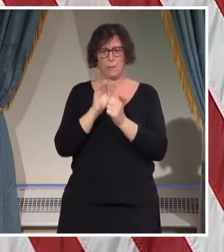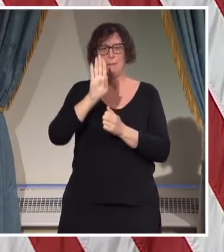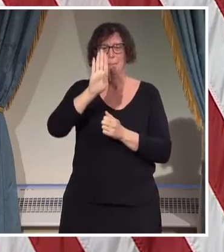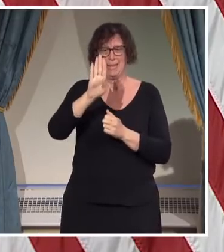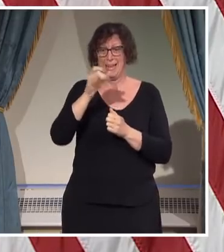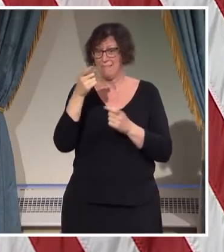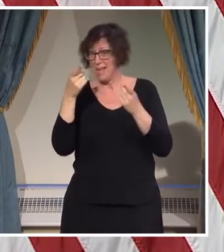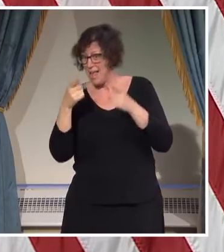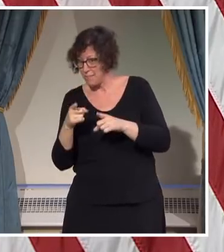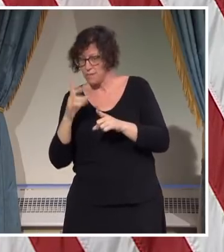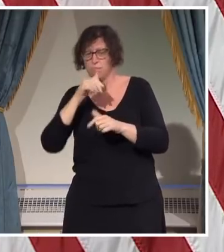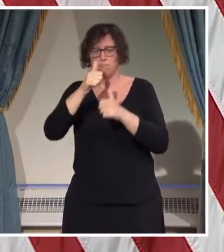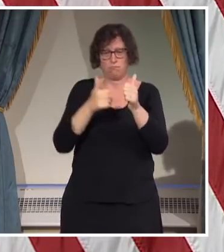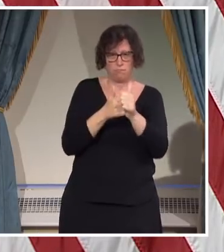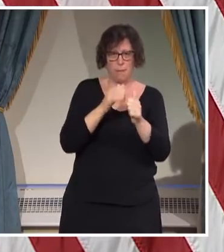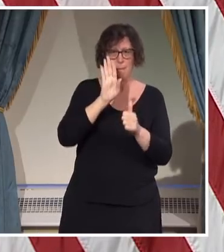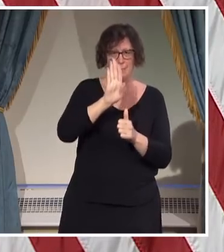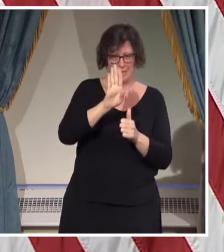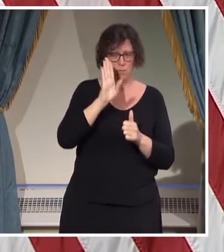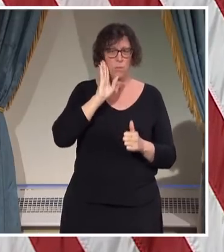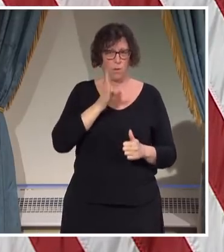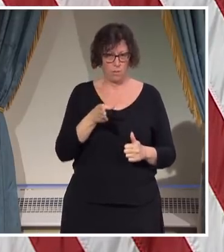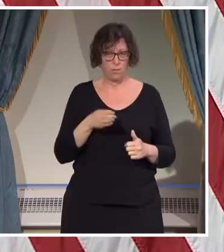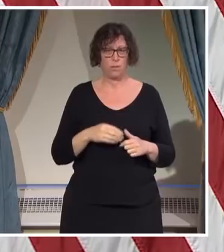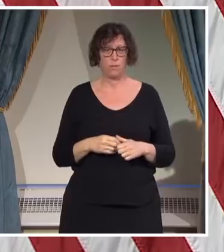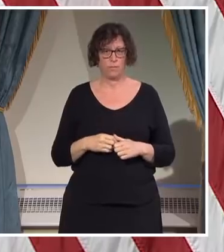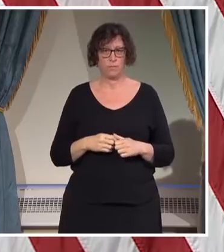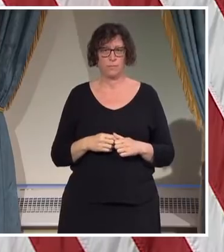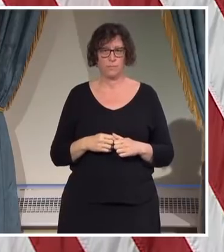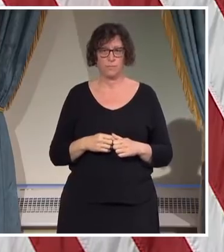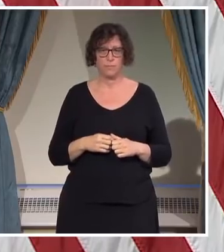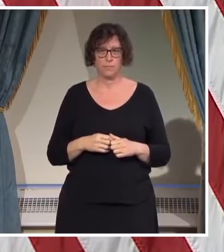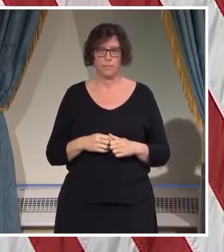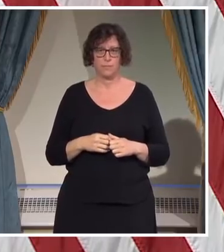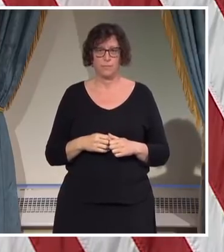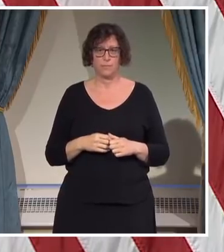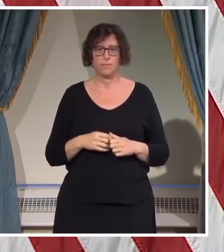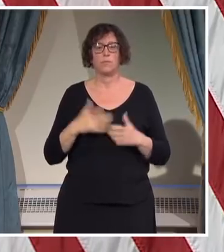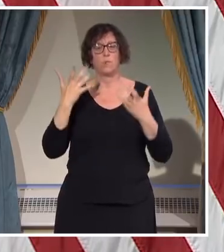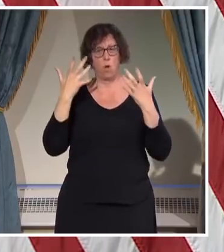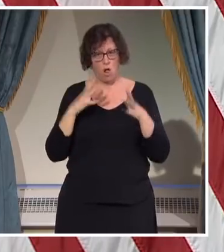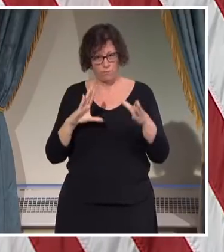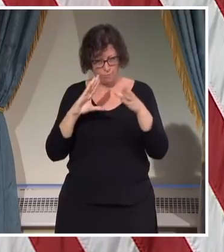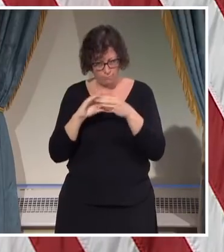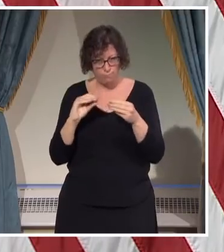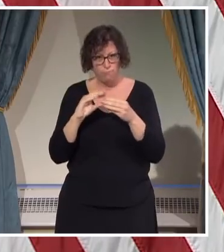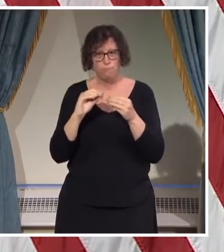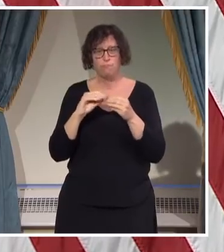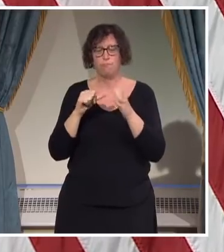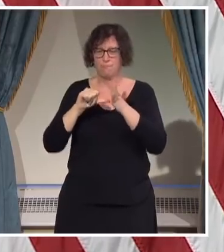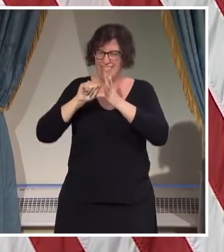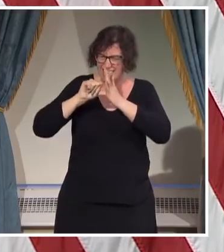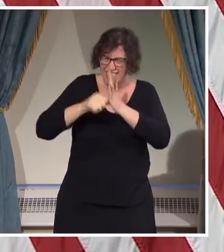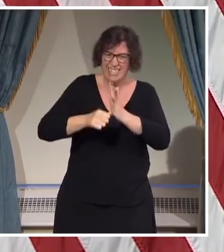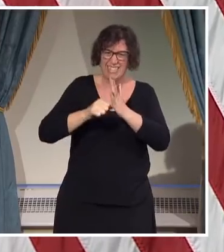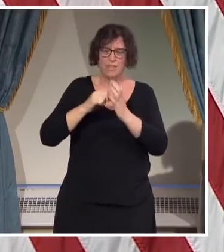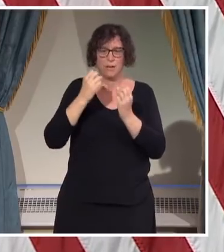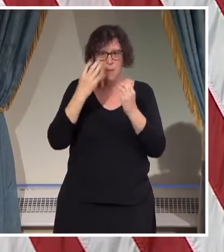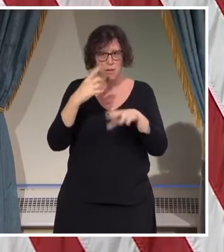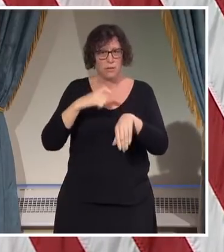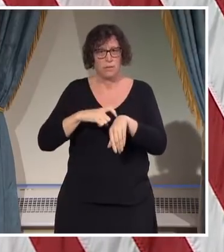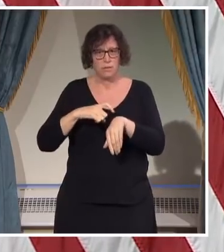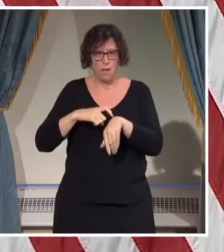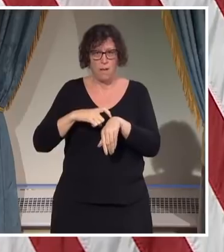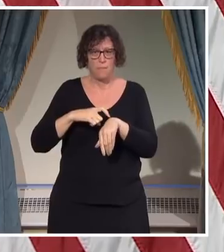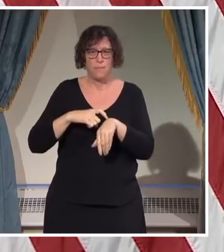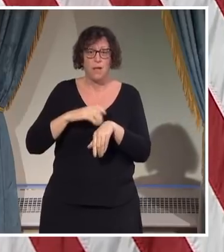majority of folks who get sick, after 7 to 10 days, they'll be back. And I would further remind you, there's no one taking vacations now. And there will